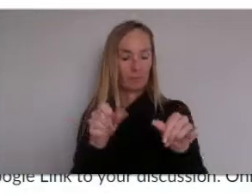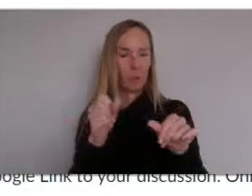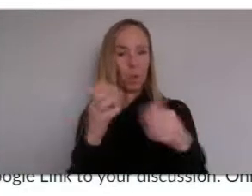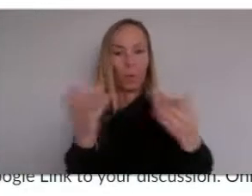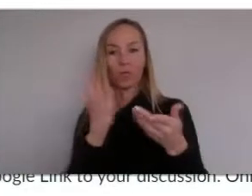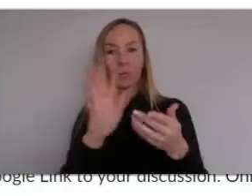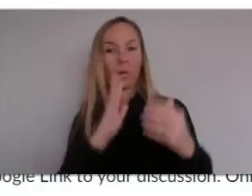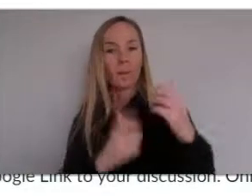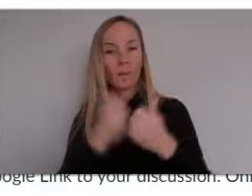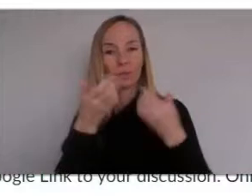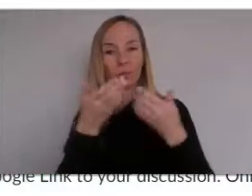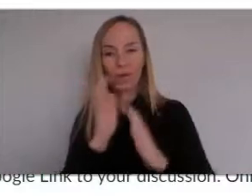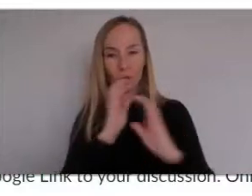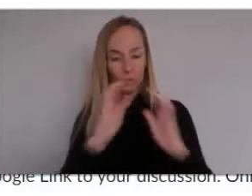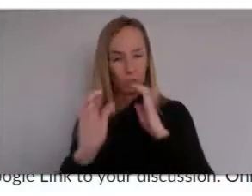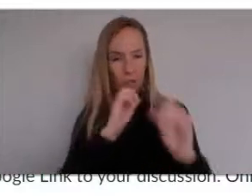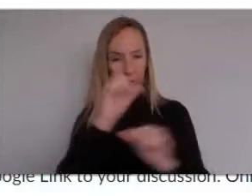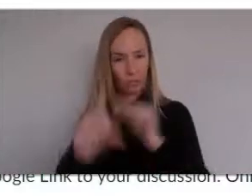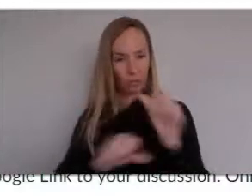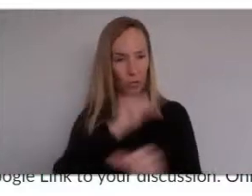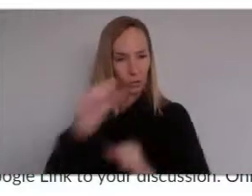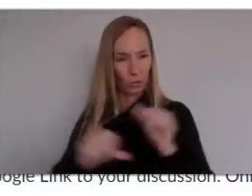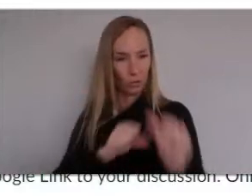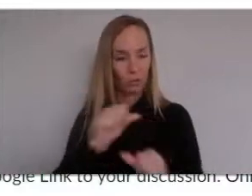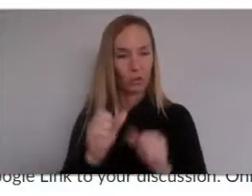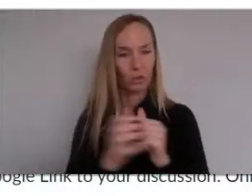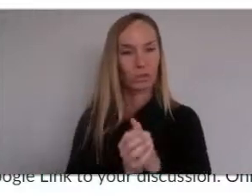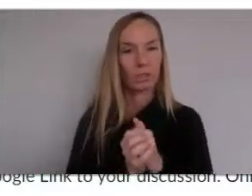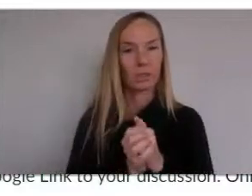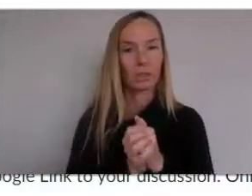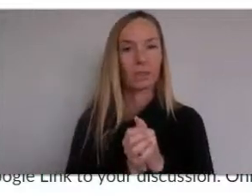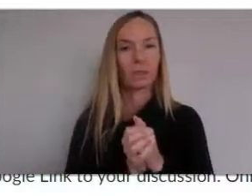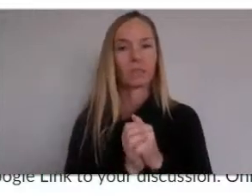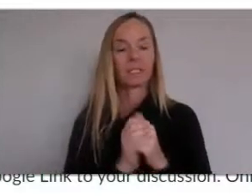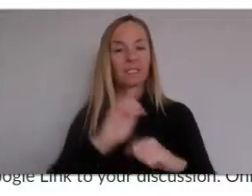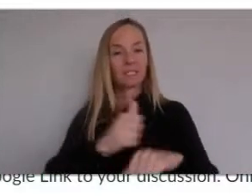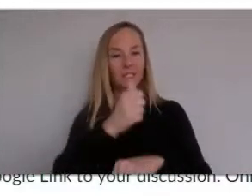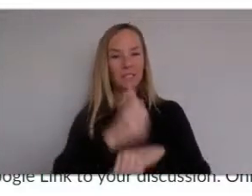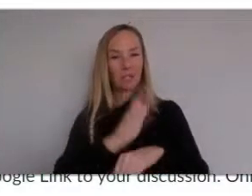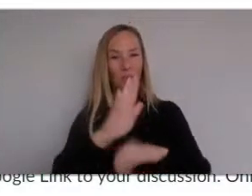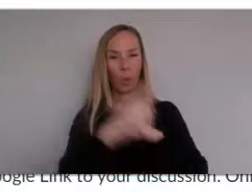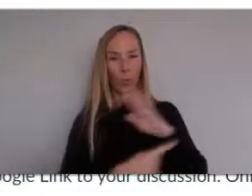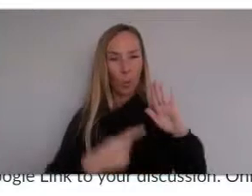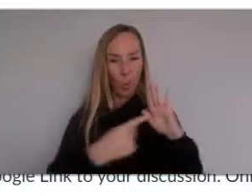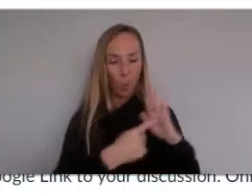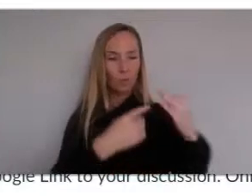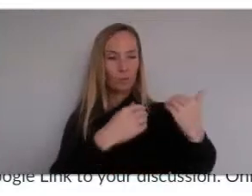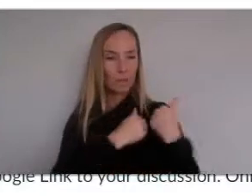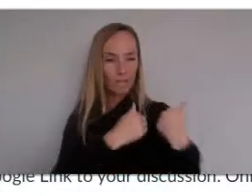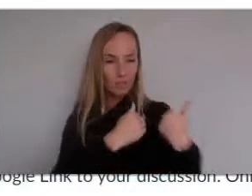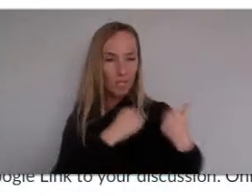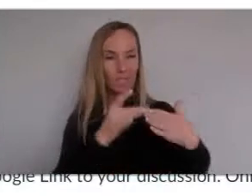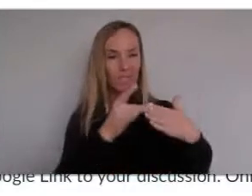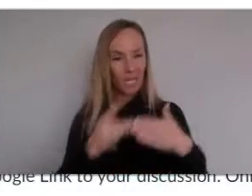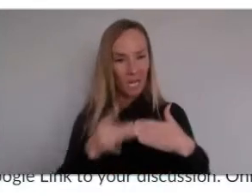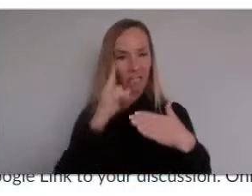best communicate with each other. You get to set your roles and responsibilities and your guidelines for the book